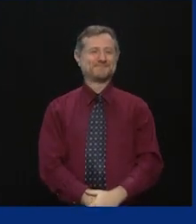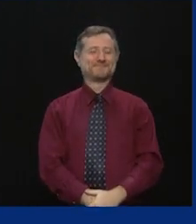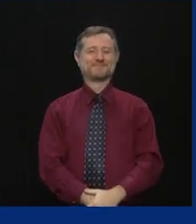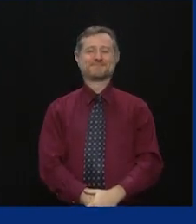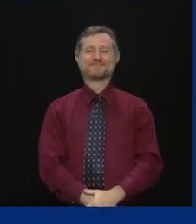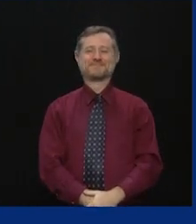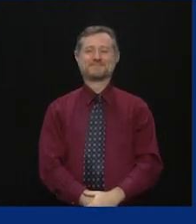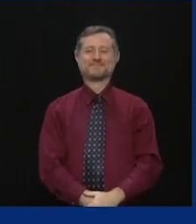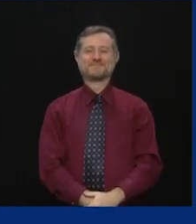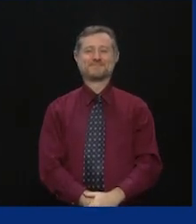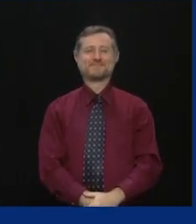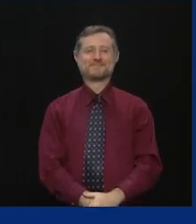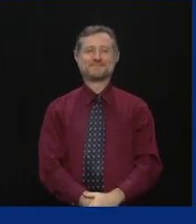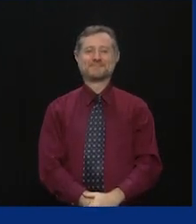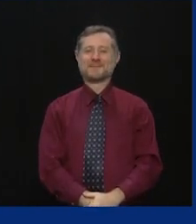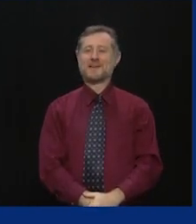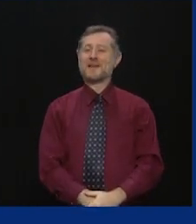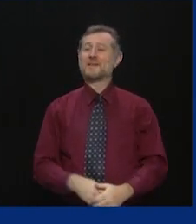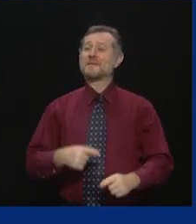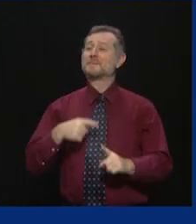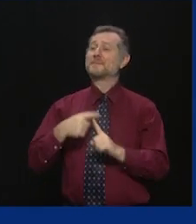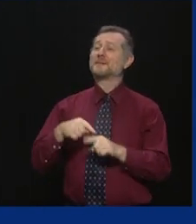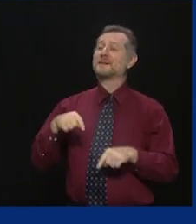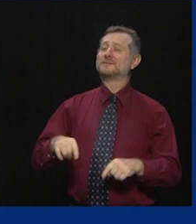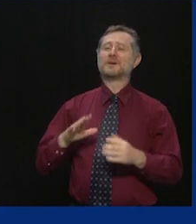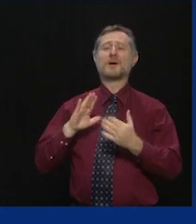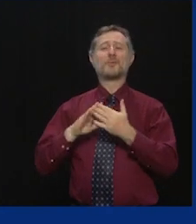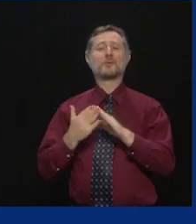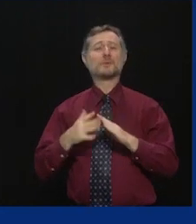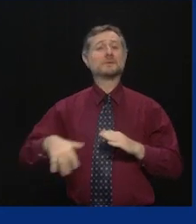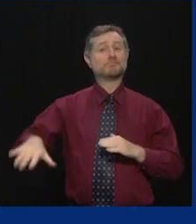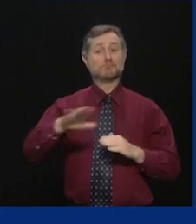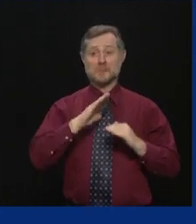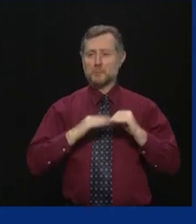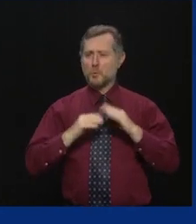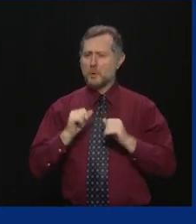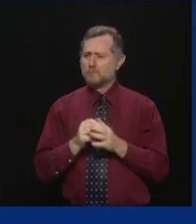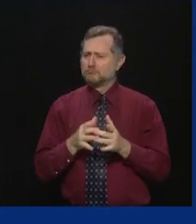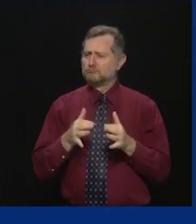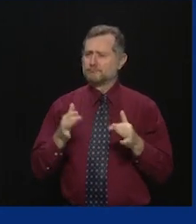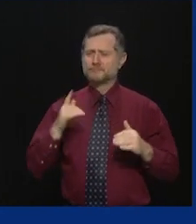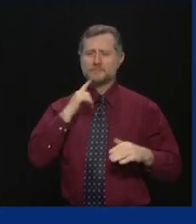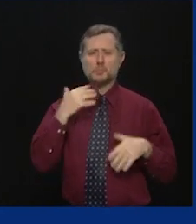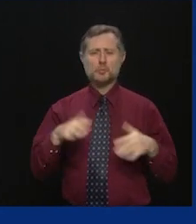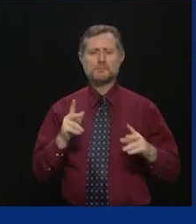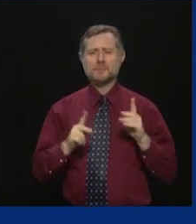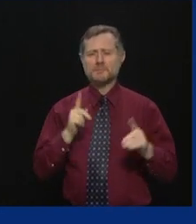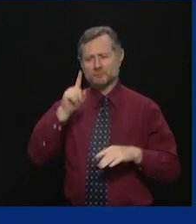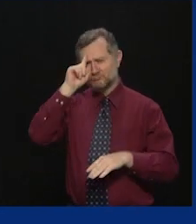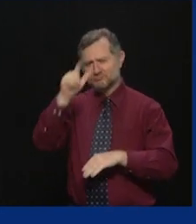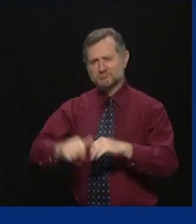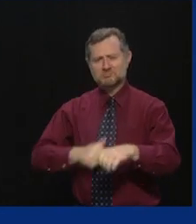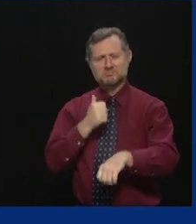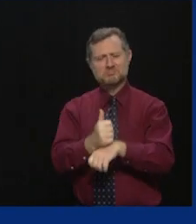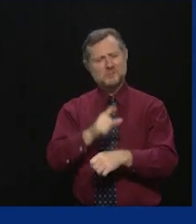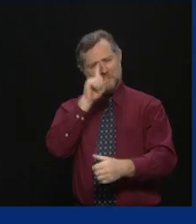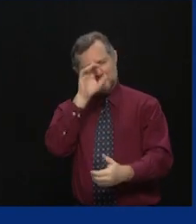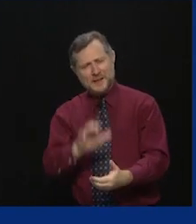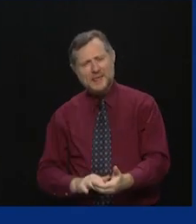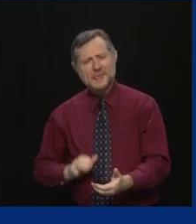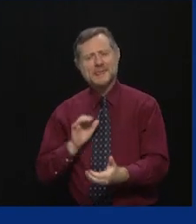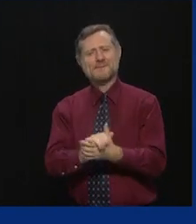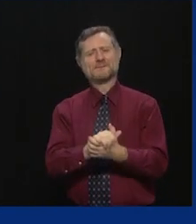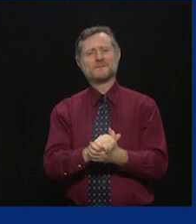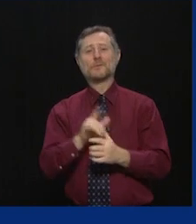And this community was built by audacious believers, people who started